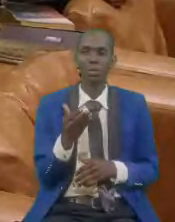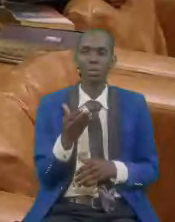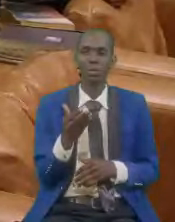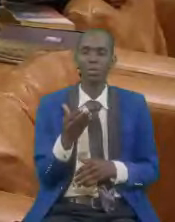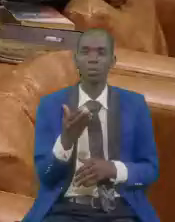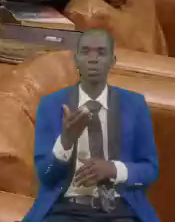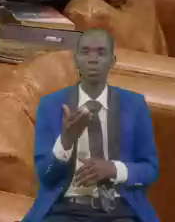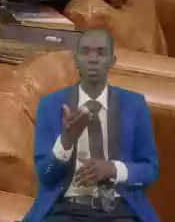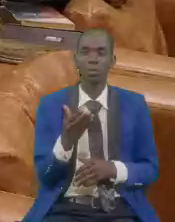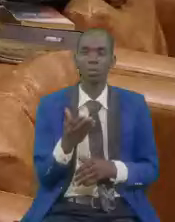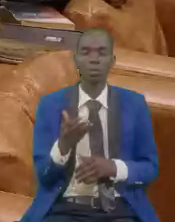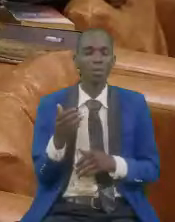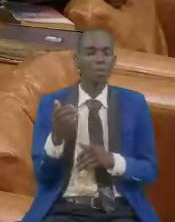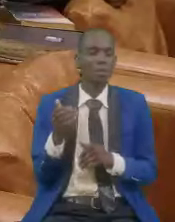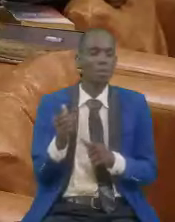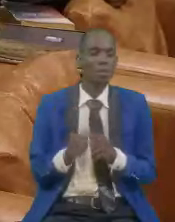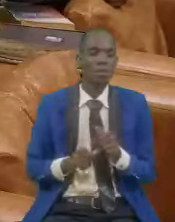are, everywhere you act,